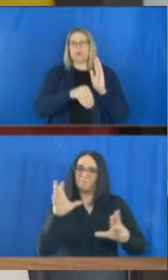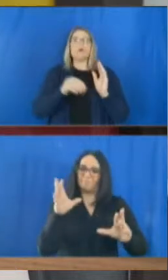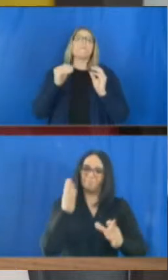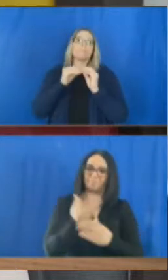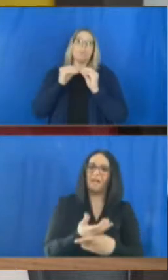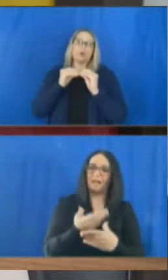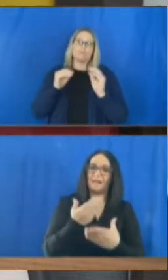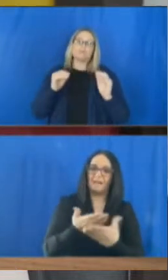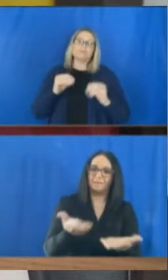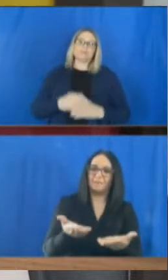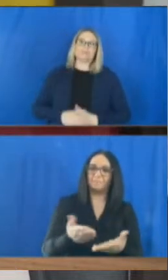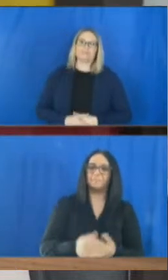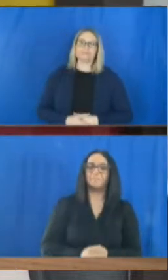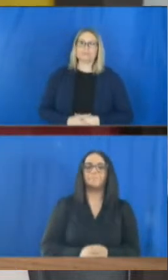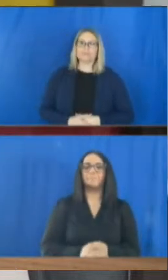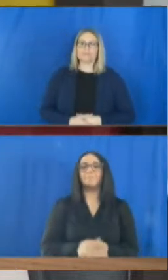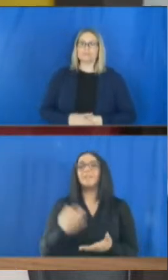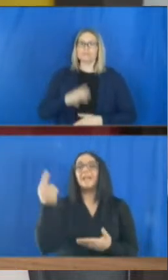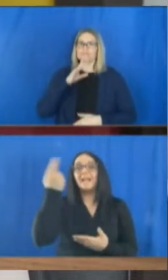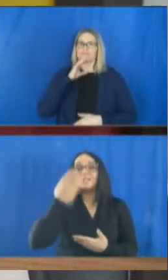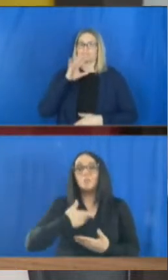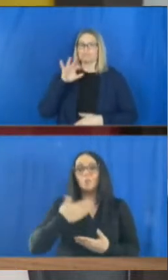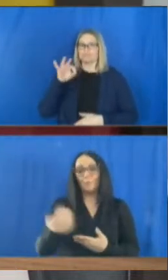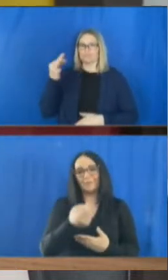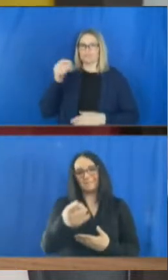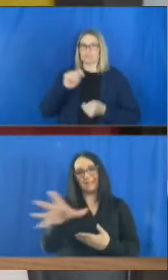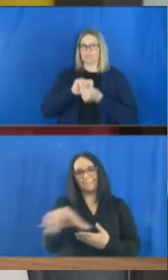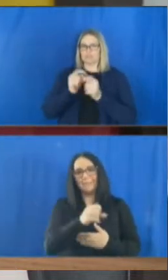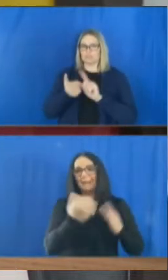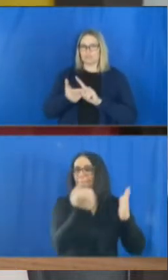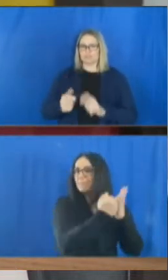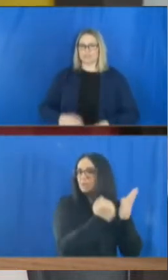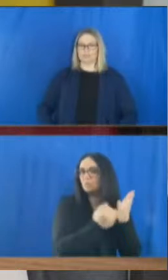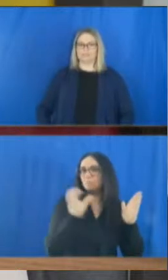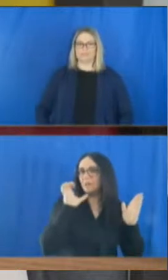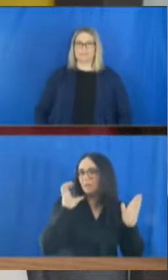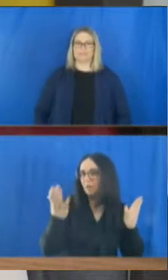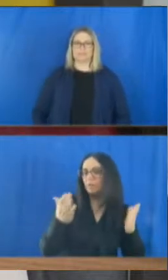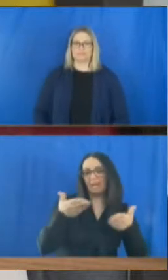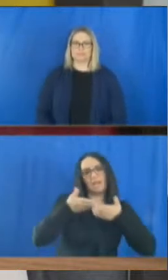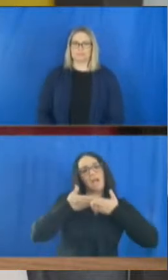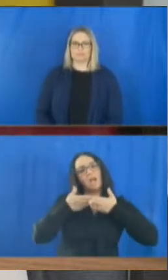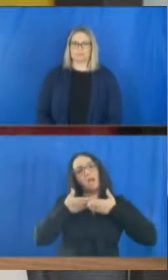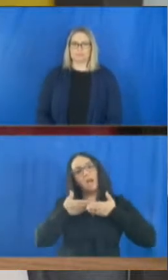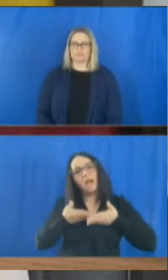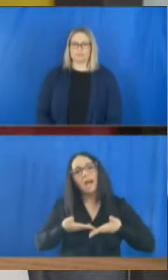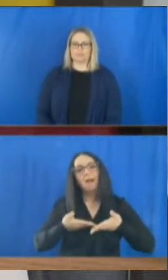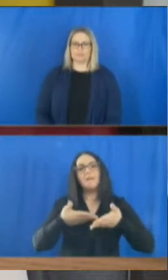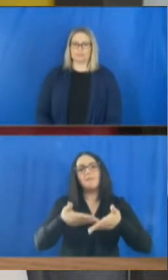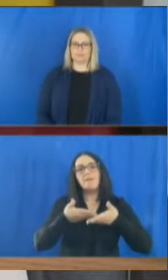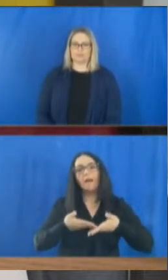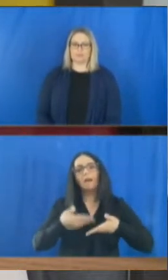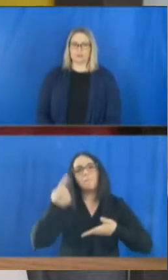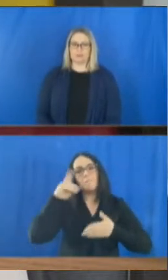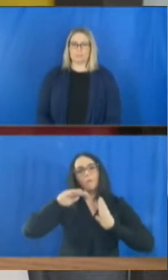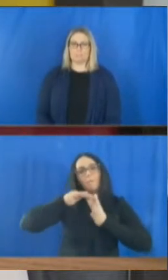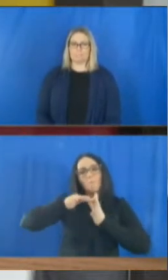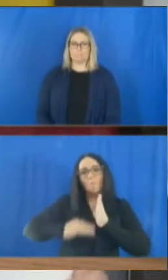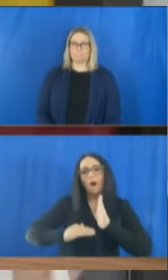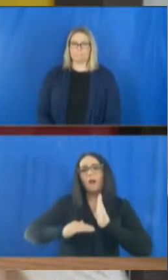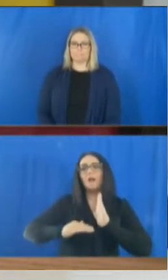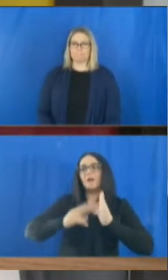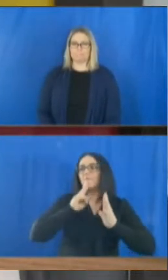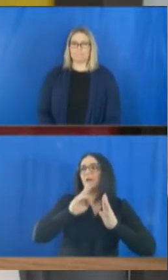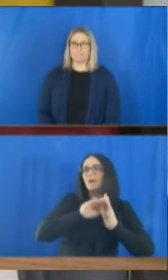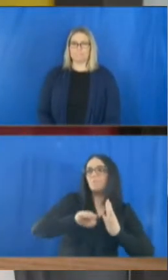les répercussions connexes de quelques semaines, donnant à notre système de soins de santé du temps précieux dont il a grandement